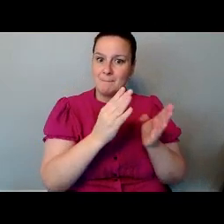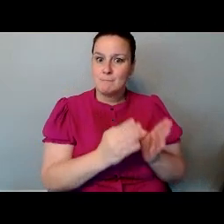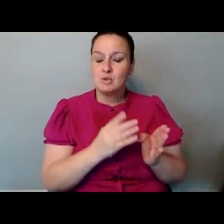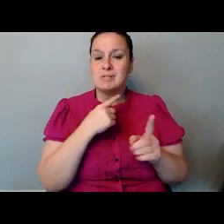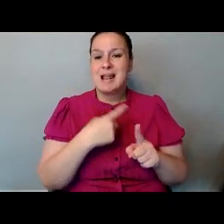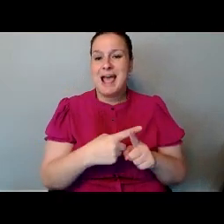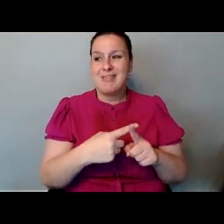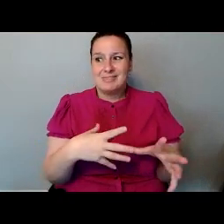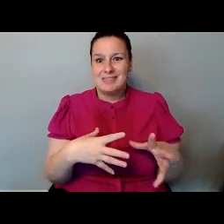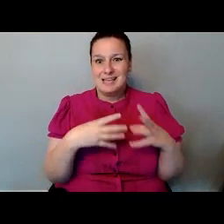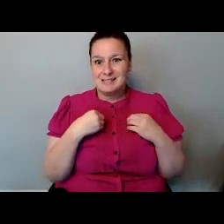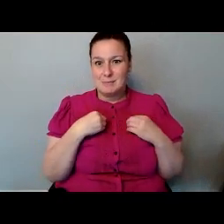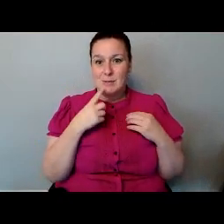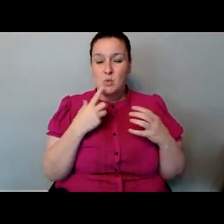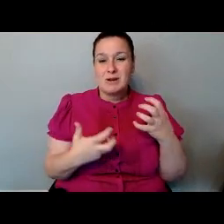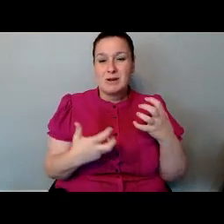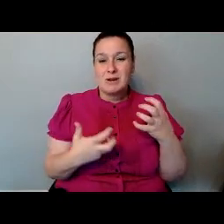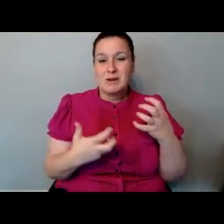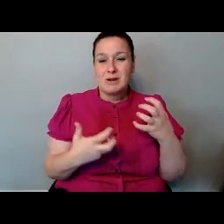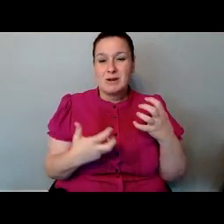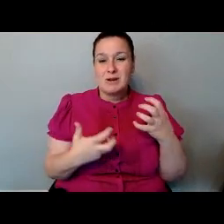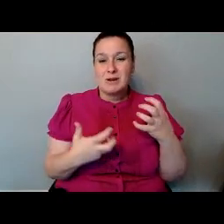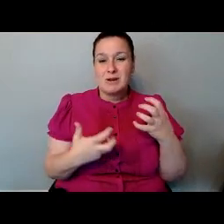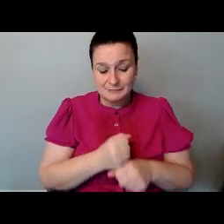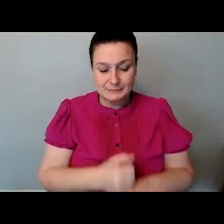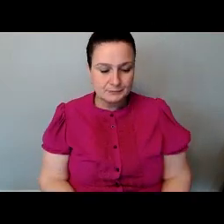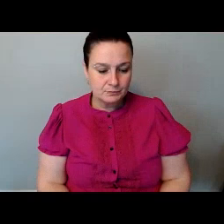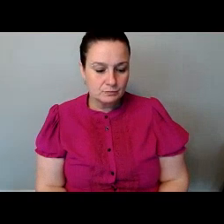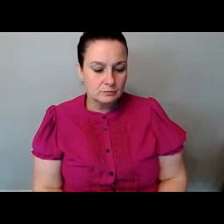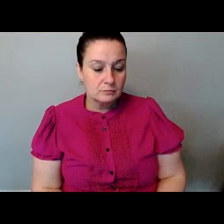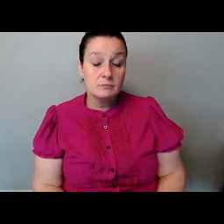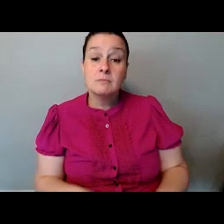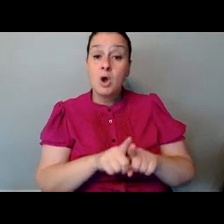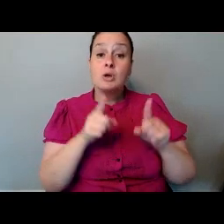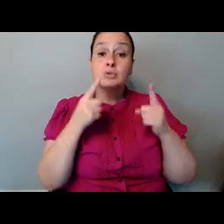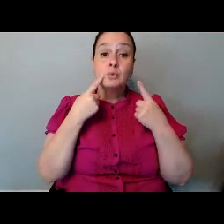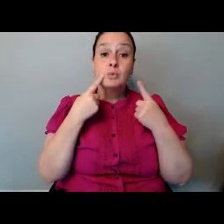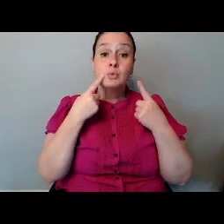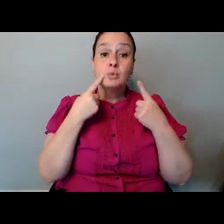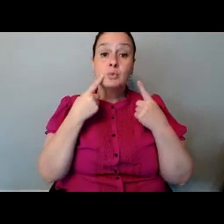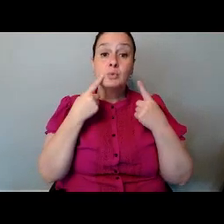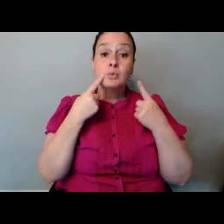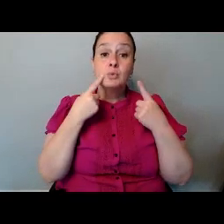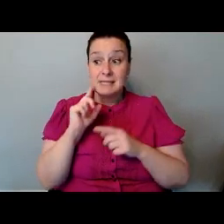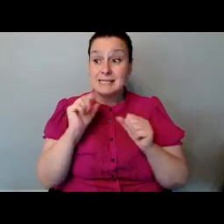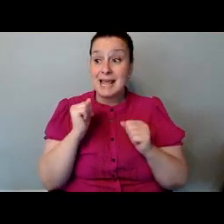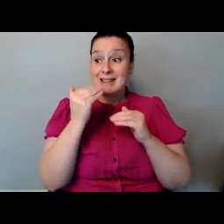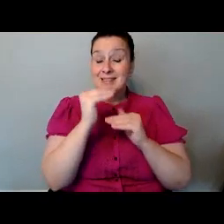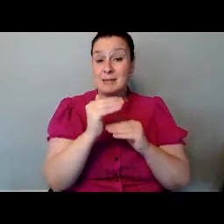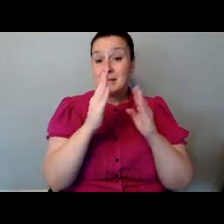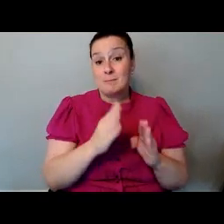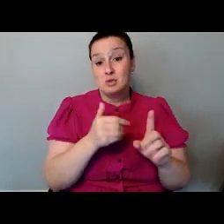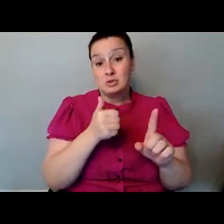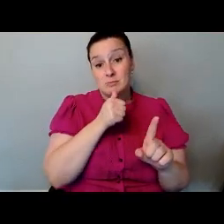accommodations a person might be able to get. Um, Also, disclosing a disability can limit a person's